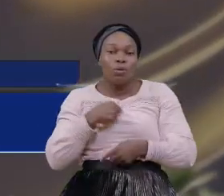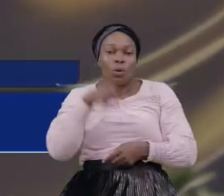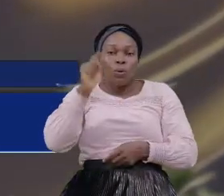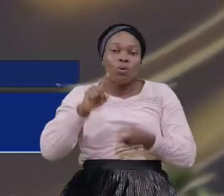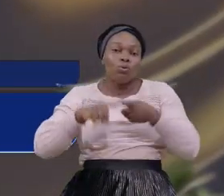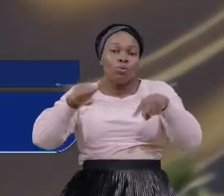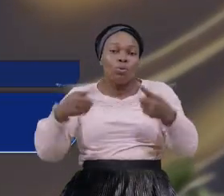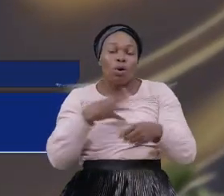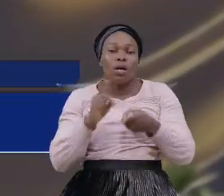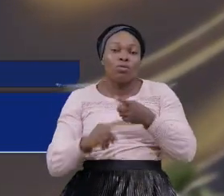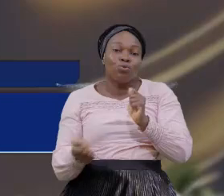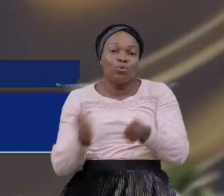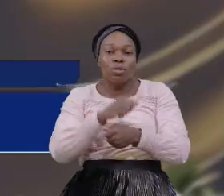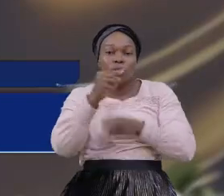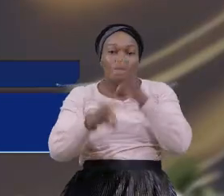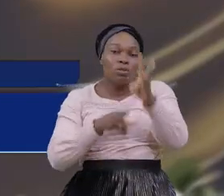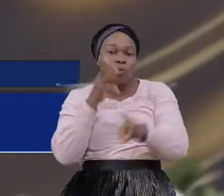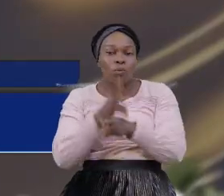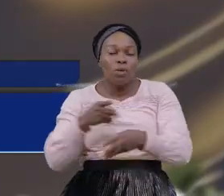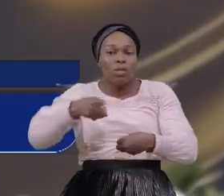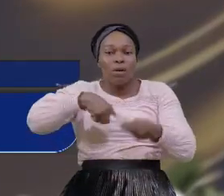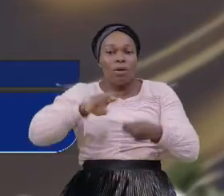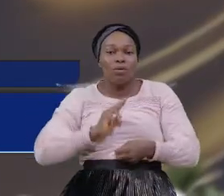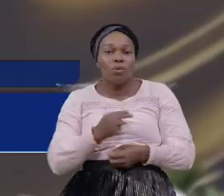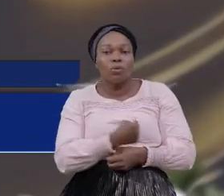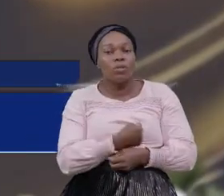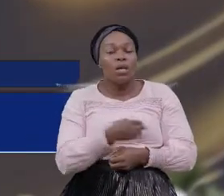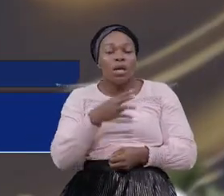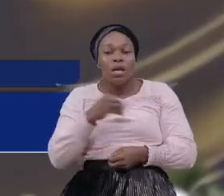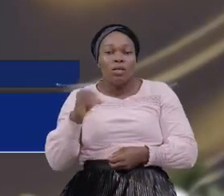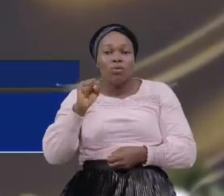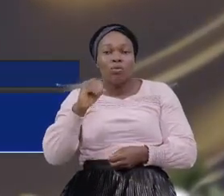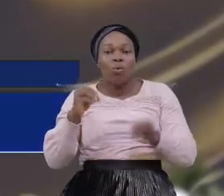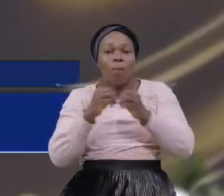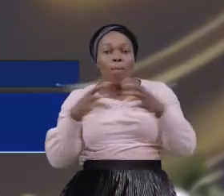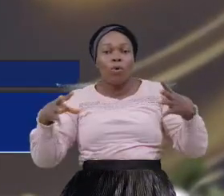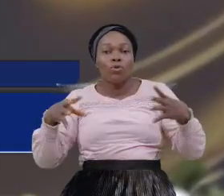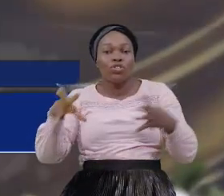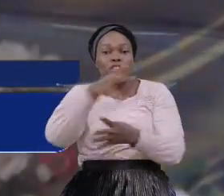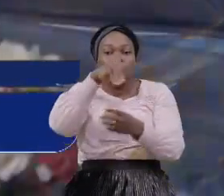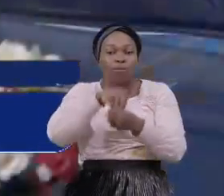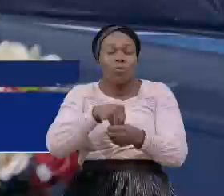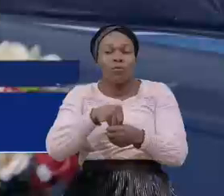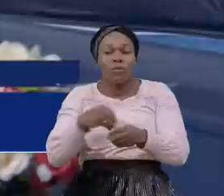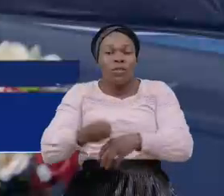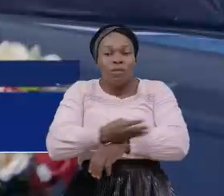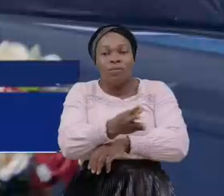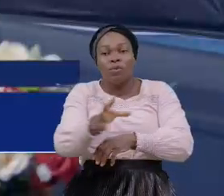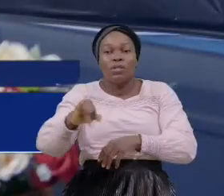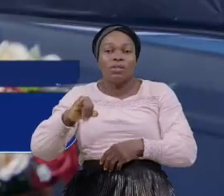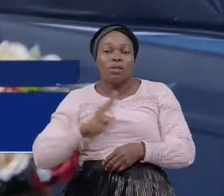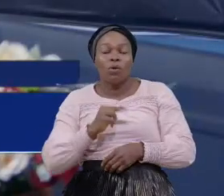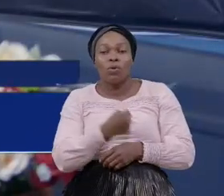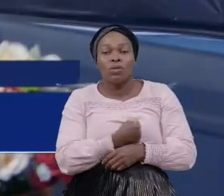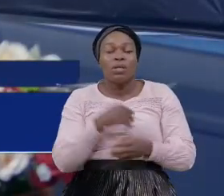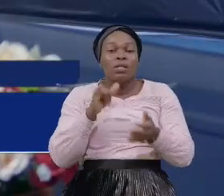world around us. There's so much involved influencing us that we don't